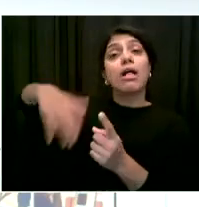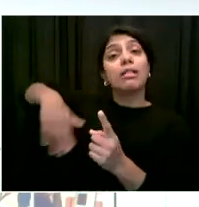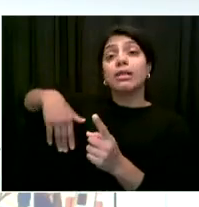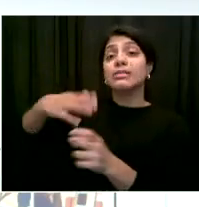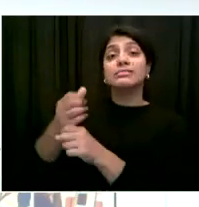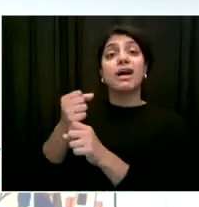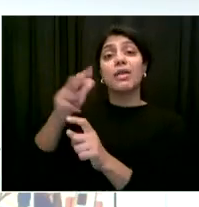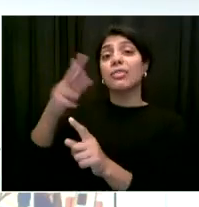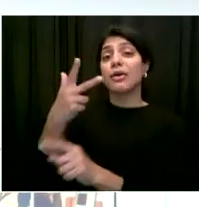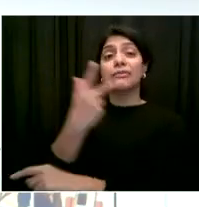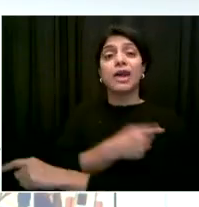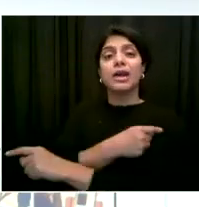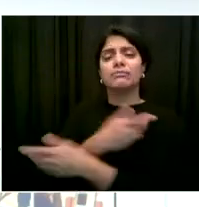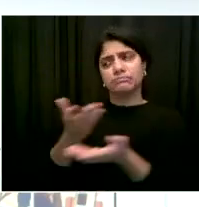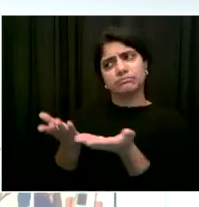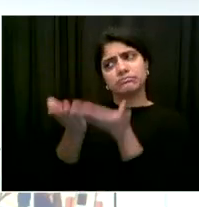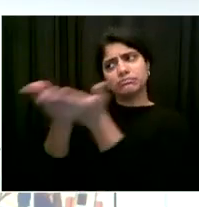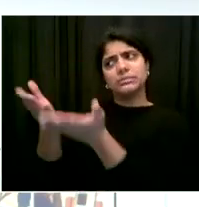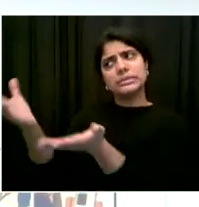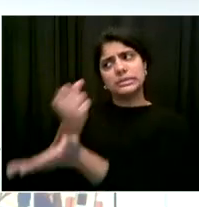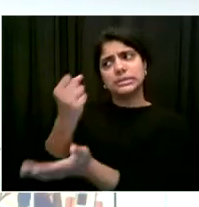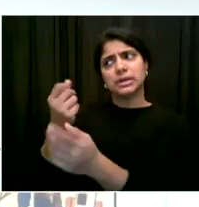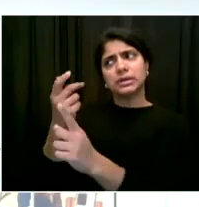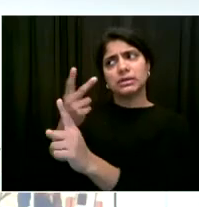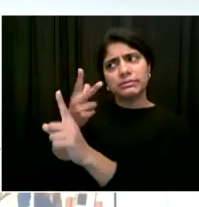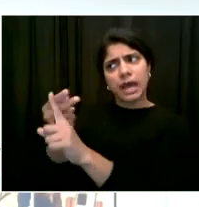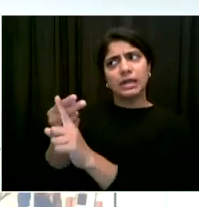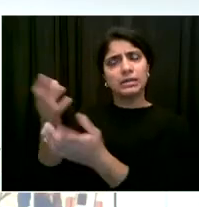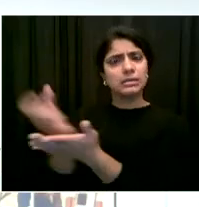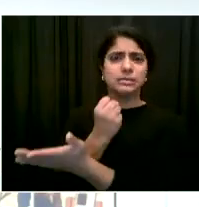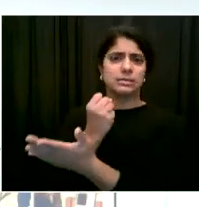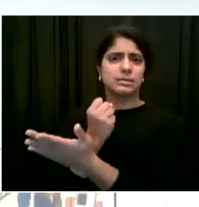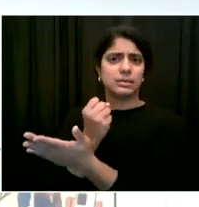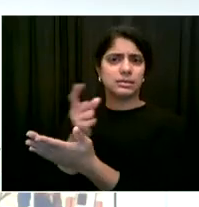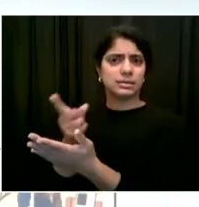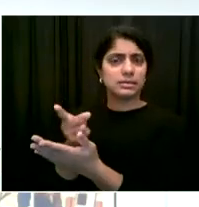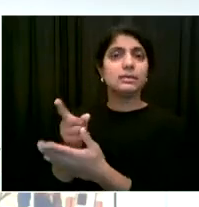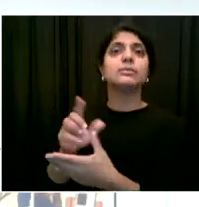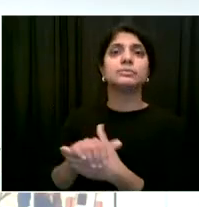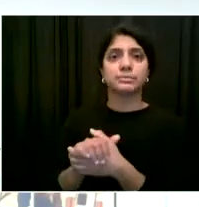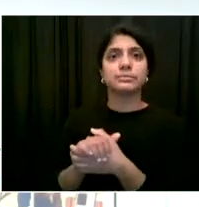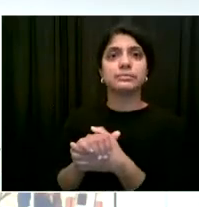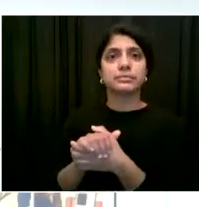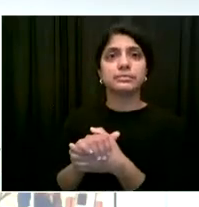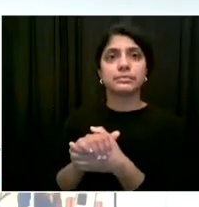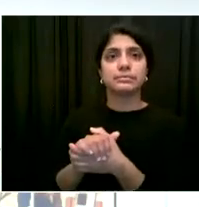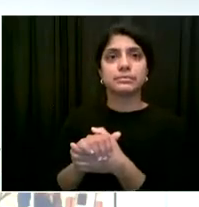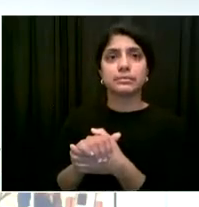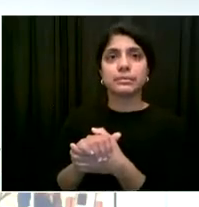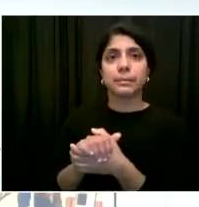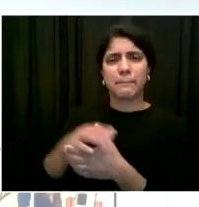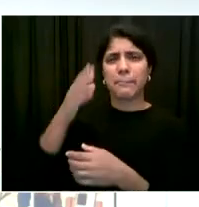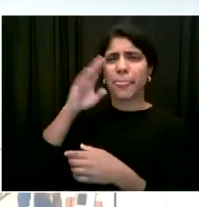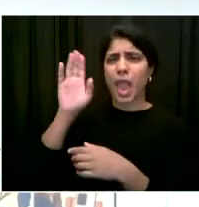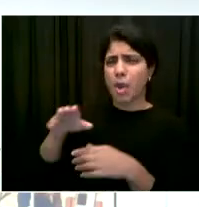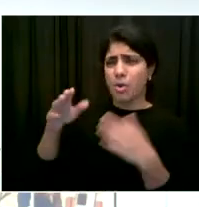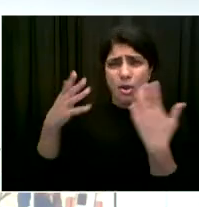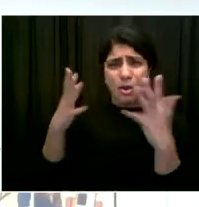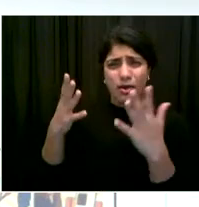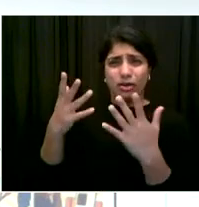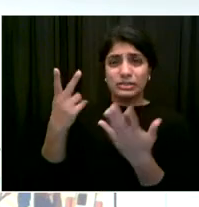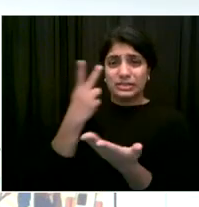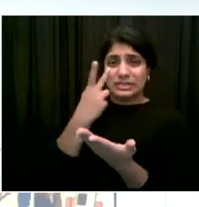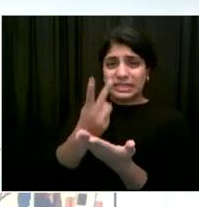doses. Since then, Omicron has made booster doses even more important and urgent. Yesterday, the